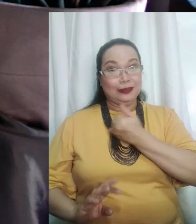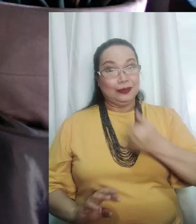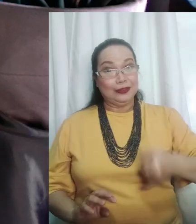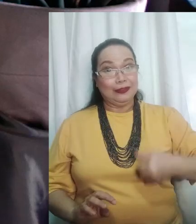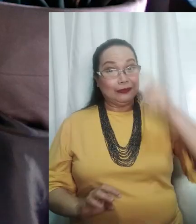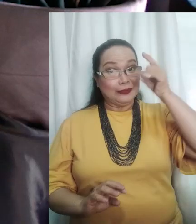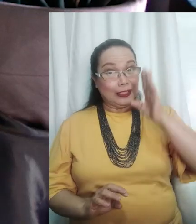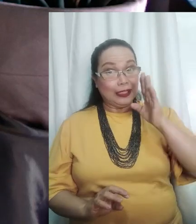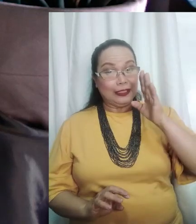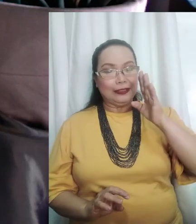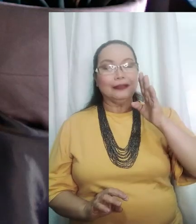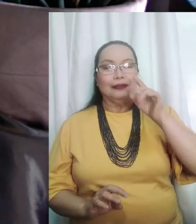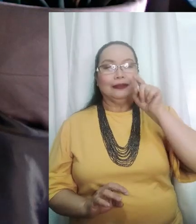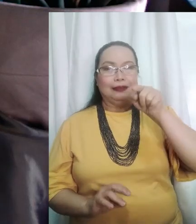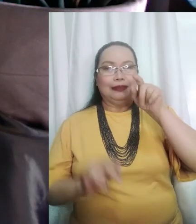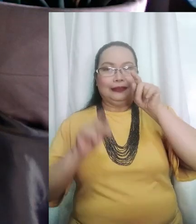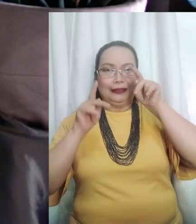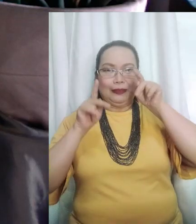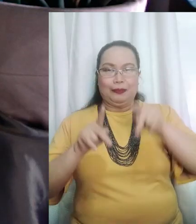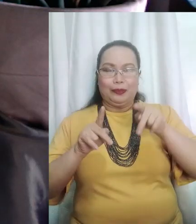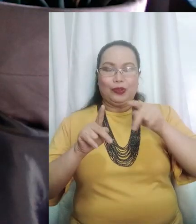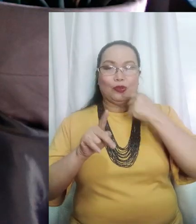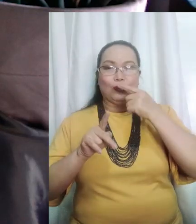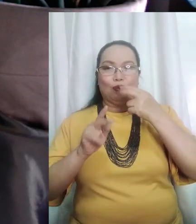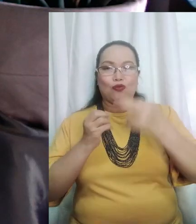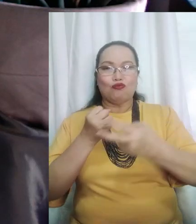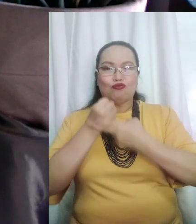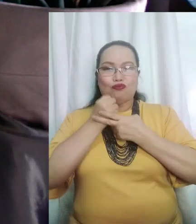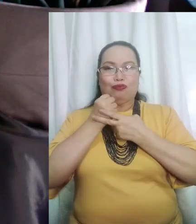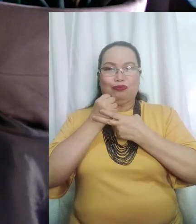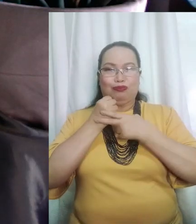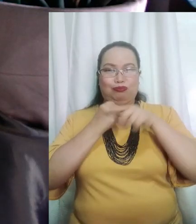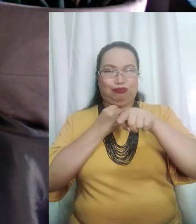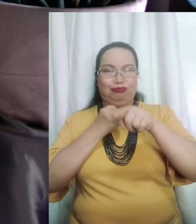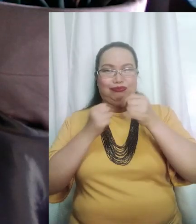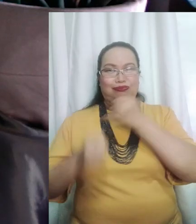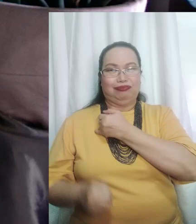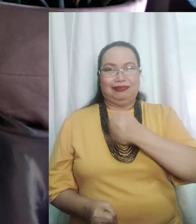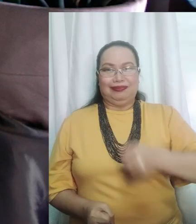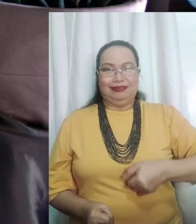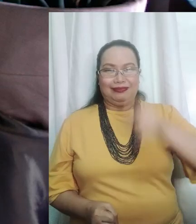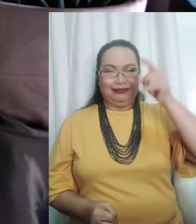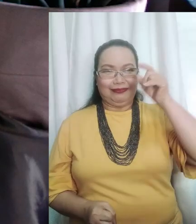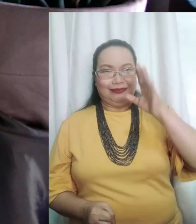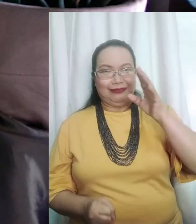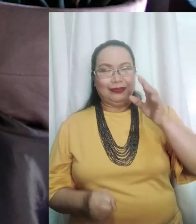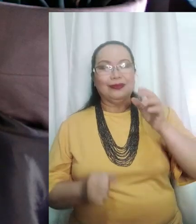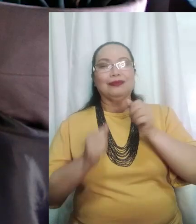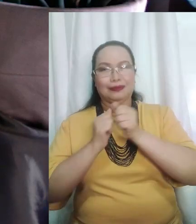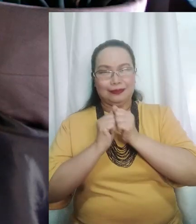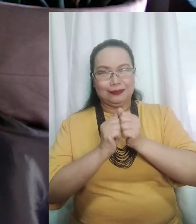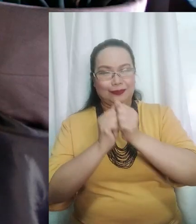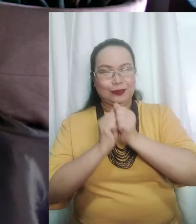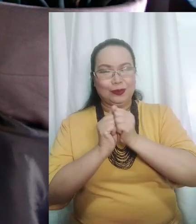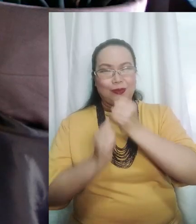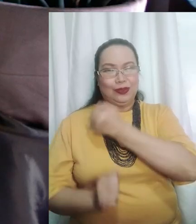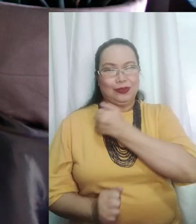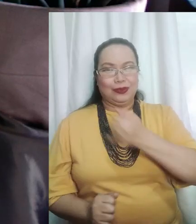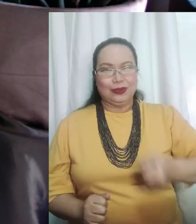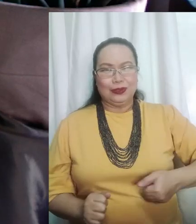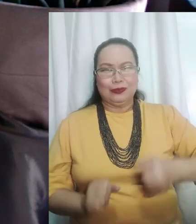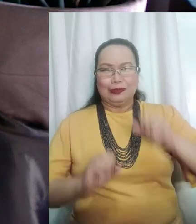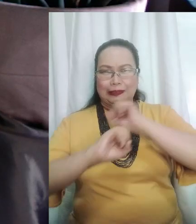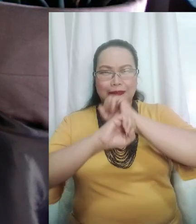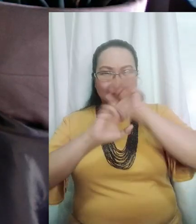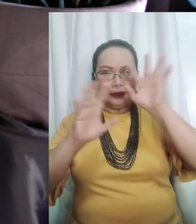Joseph, God is the one who rescued him. God was with him. That's very clear